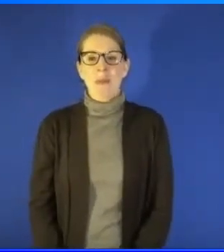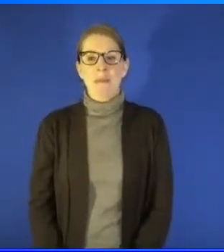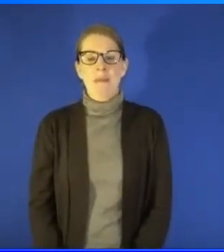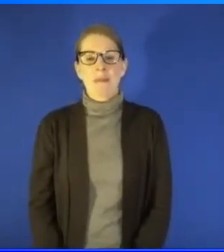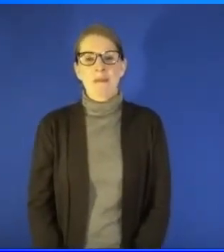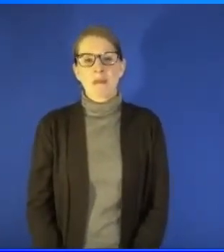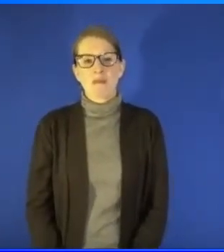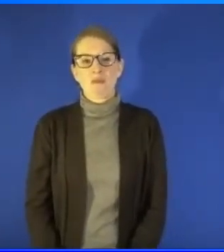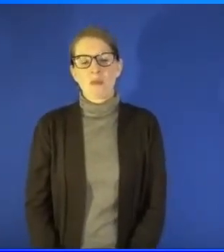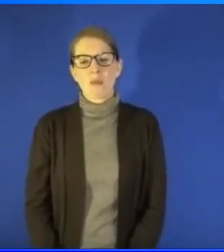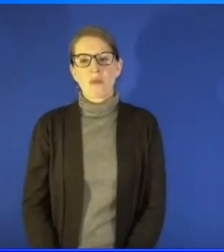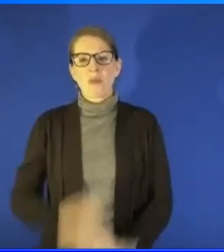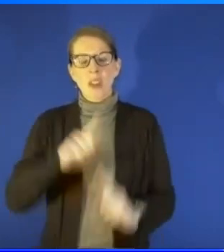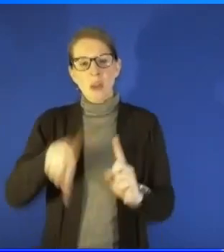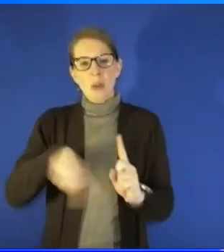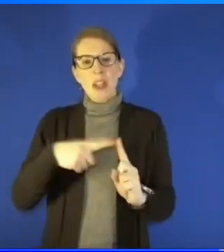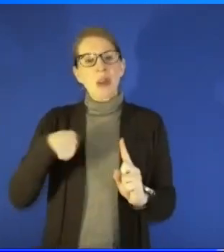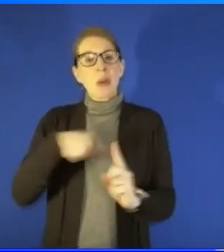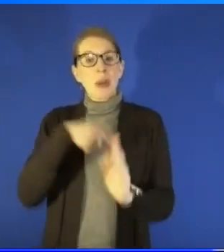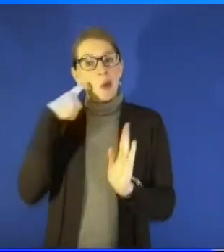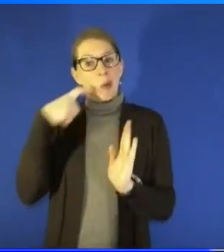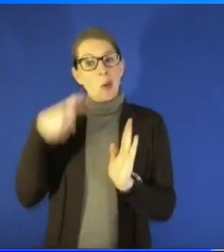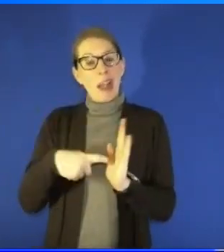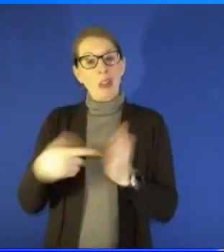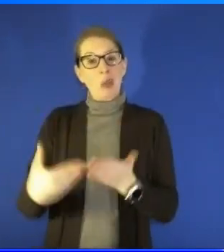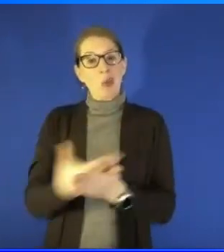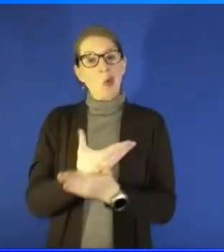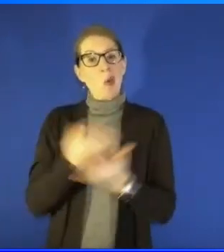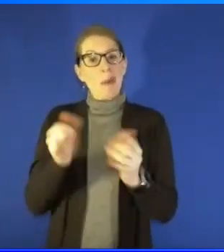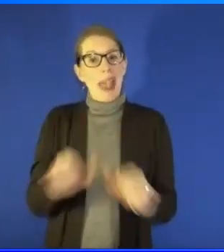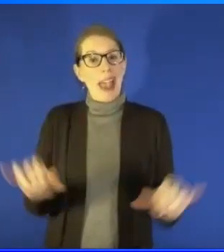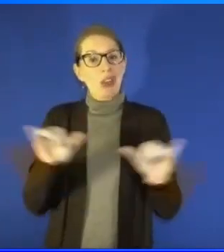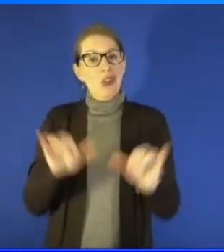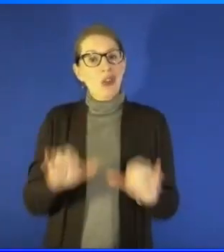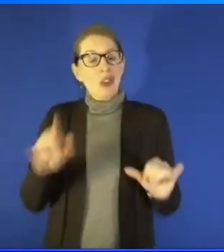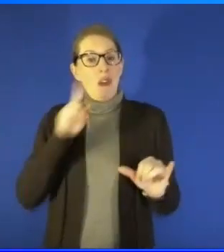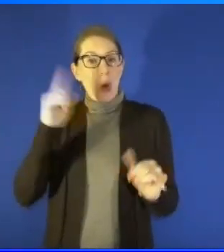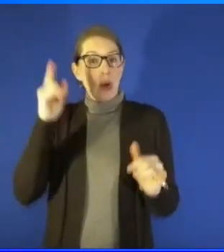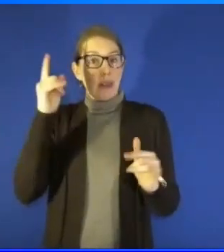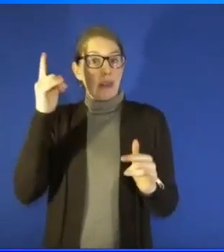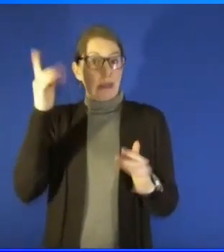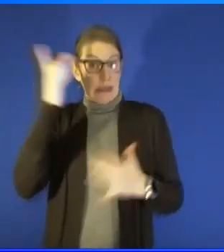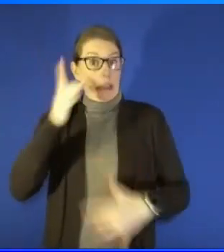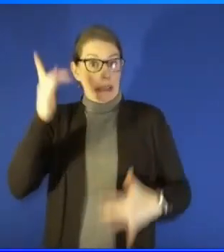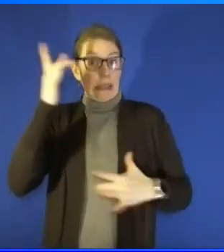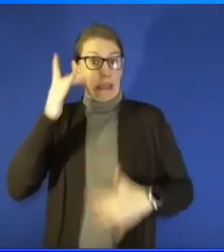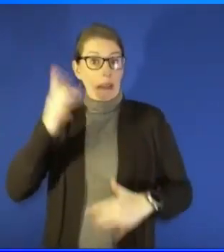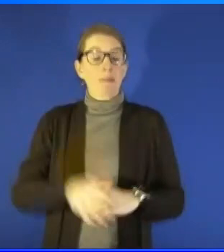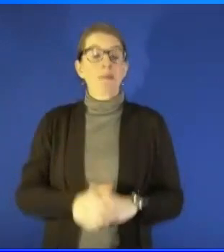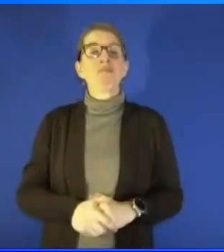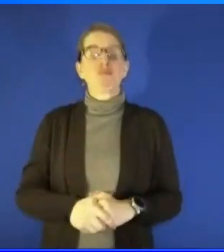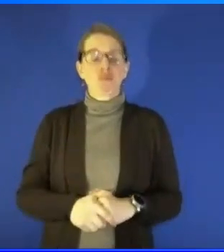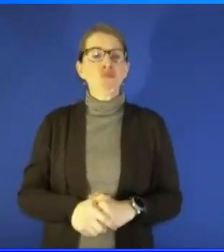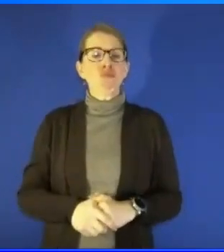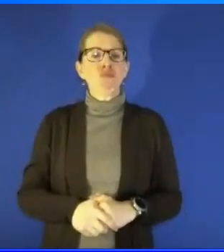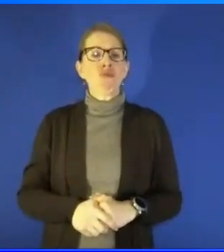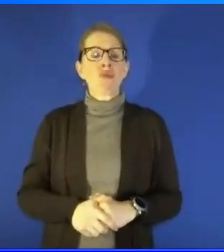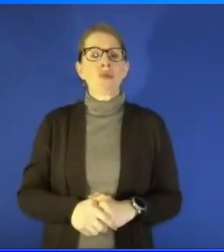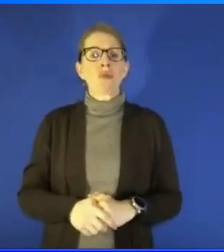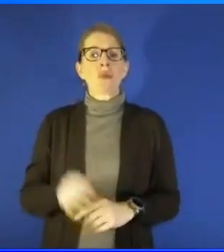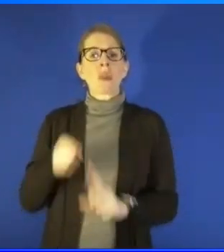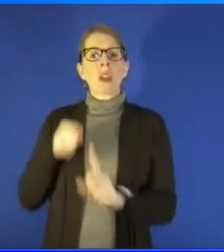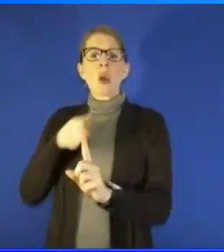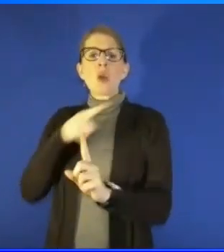when we recognize new patterns of a disease, we understand who's at risk to